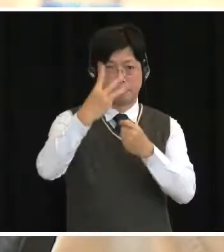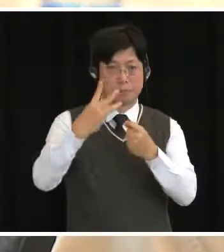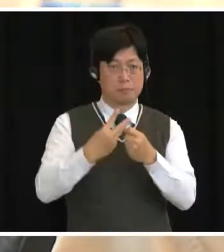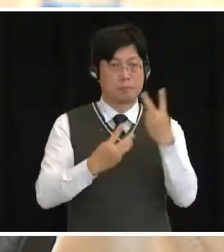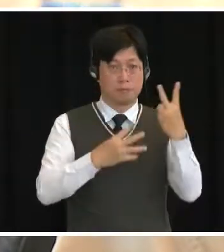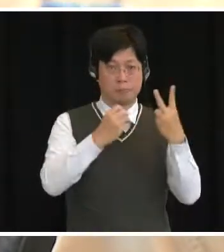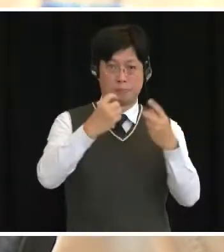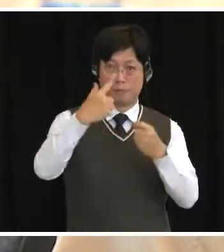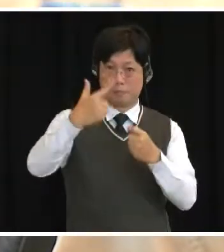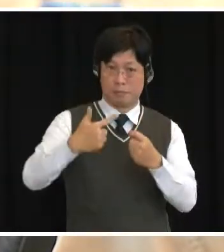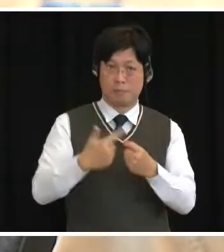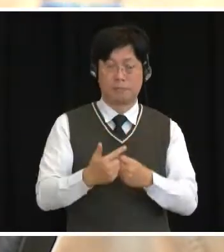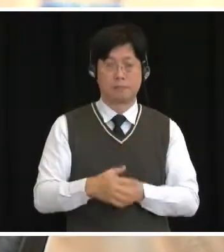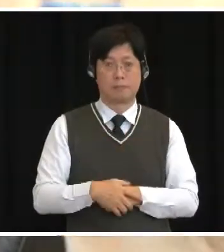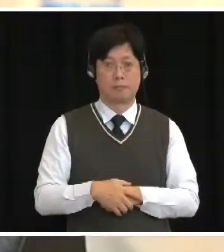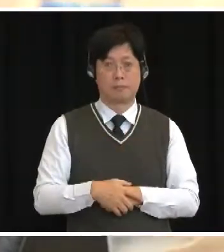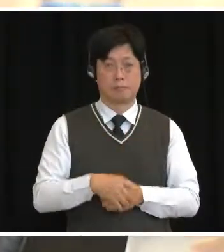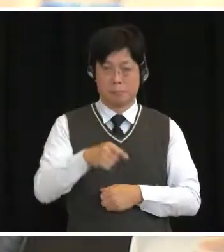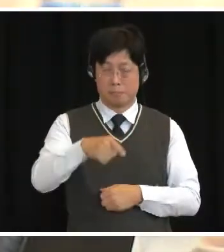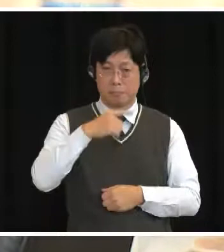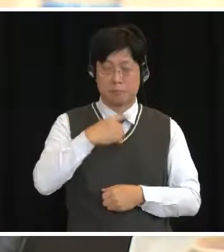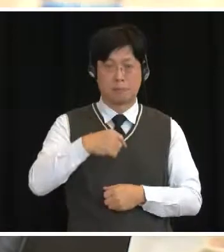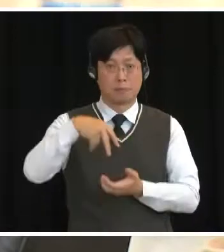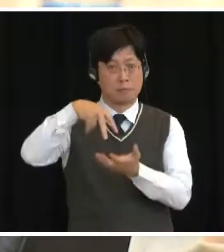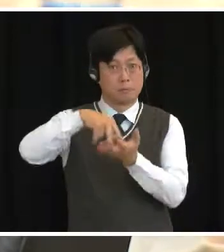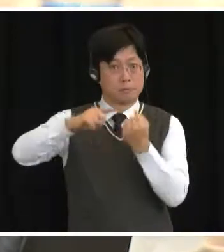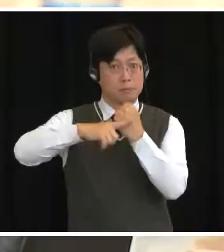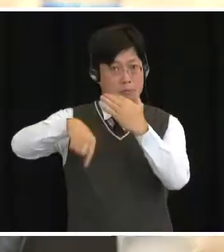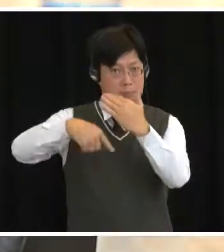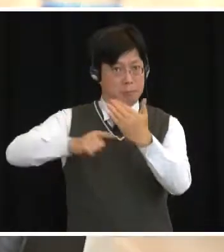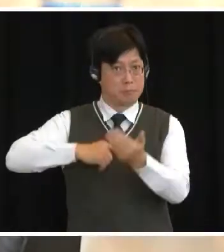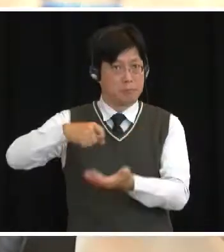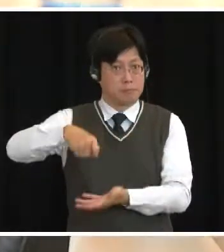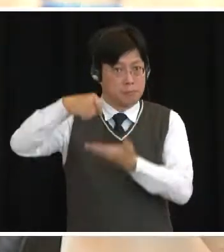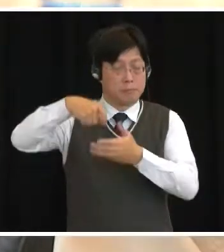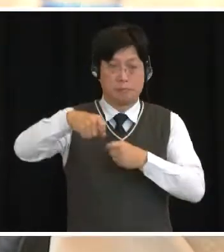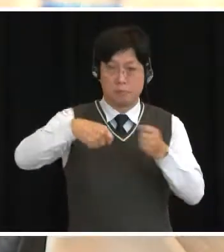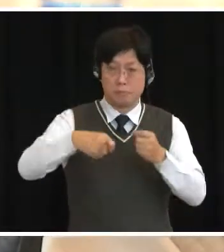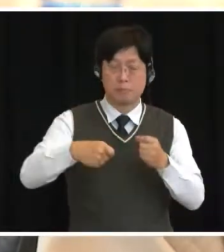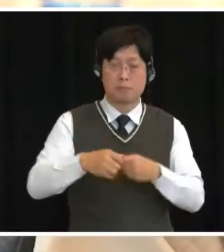In 2013 and 2016,